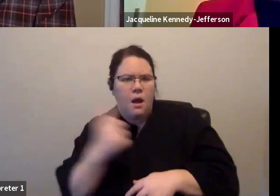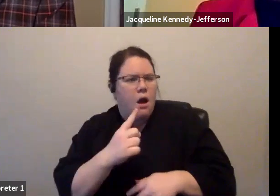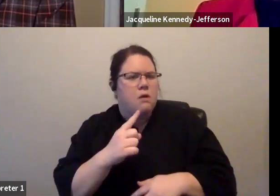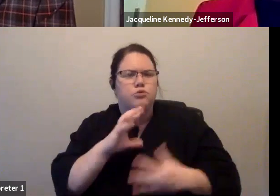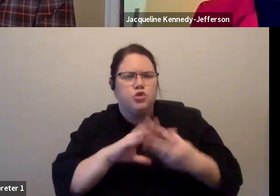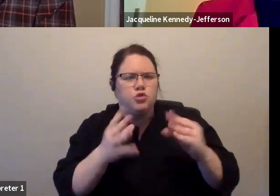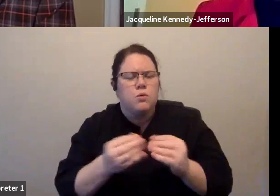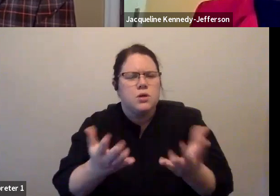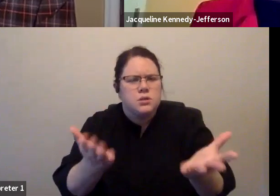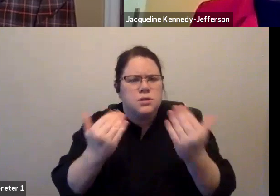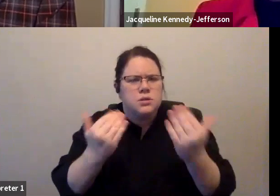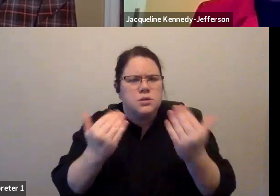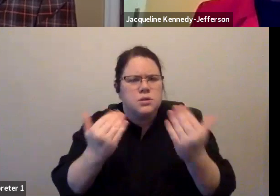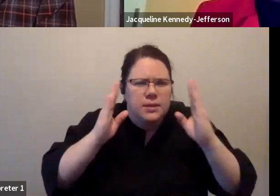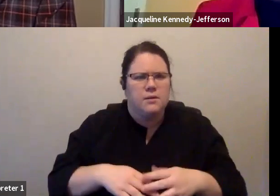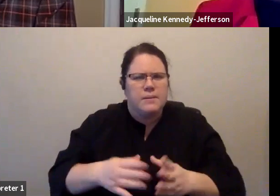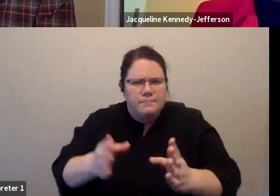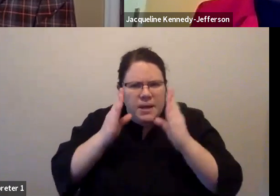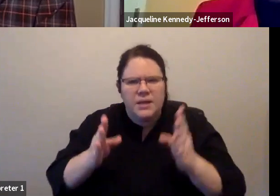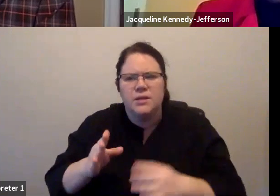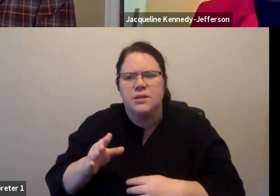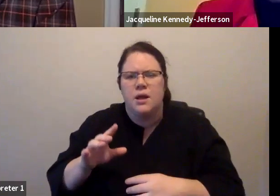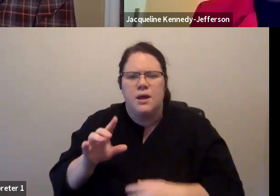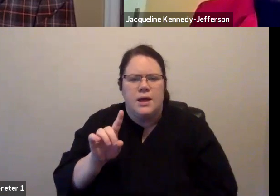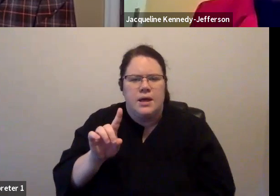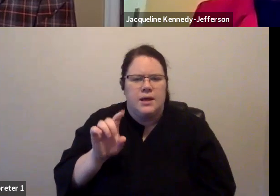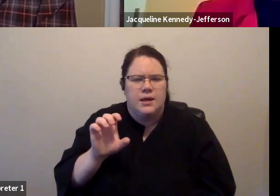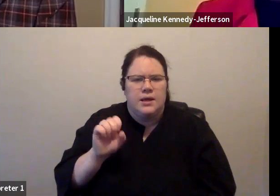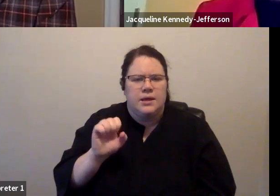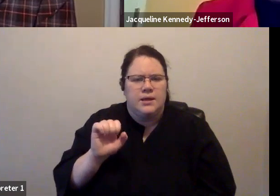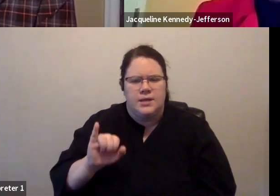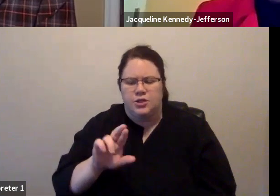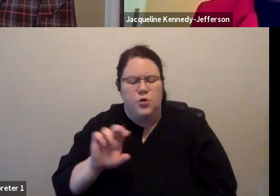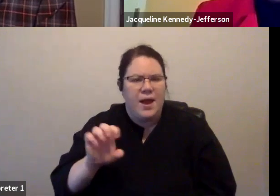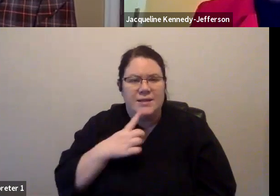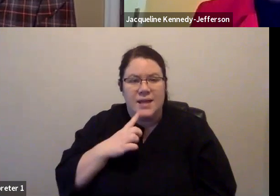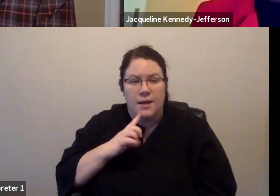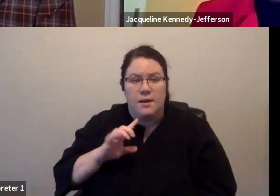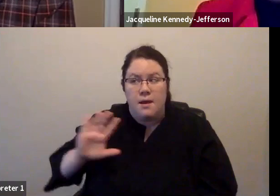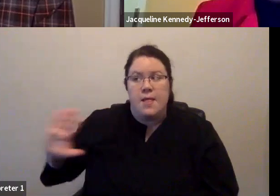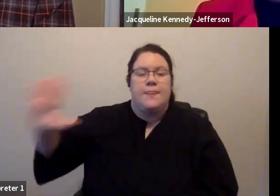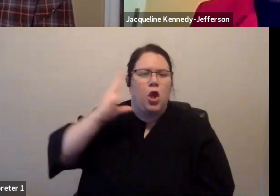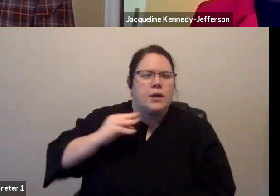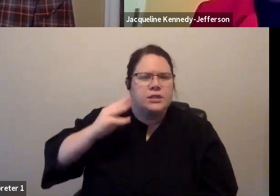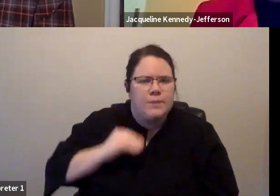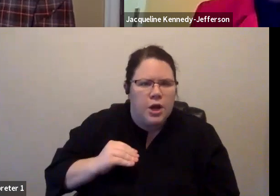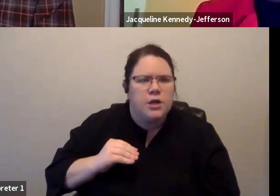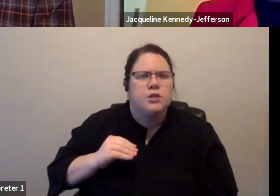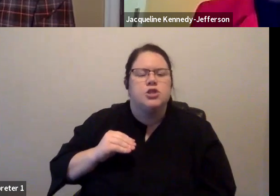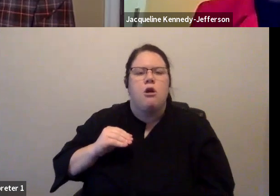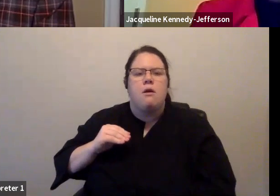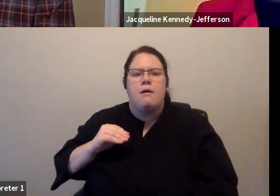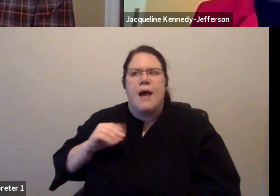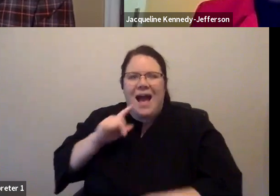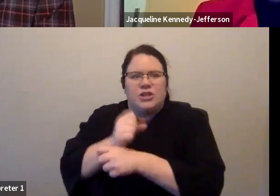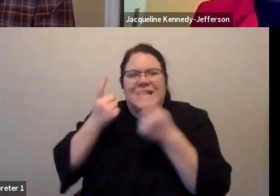as Desiree has spoken of, those lived experiences are true, real, and should help to inform and